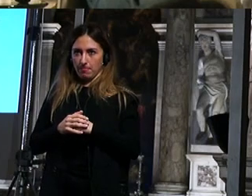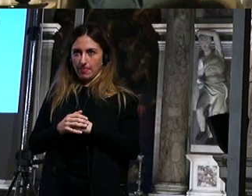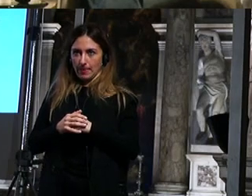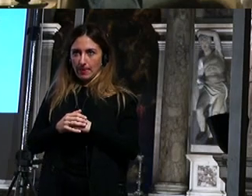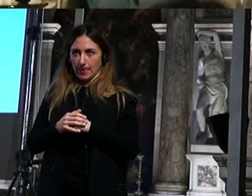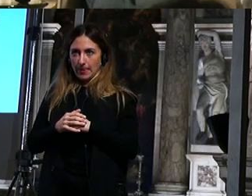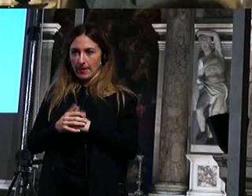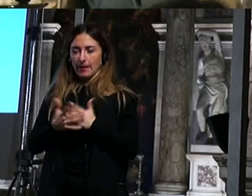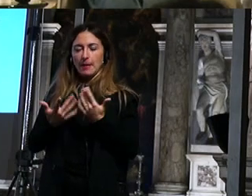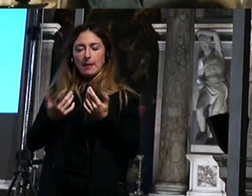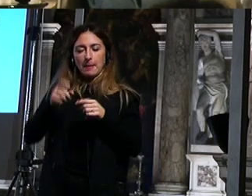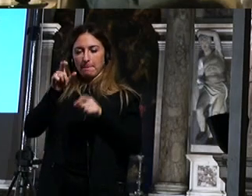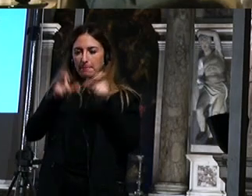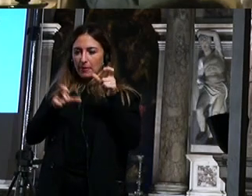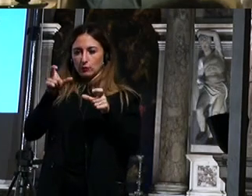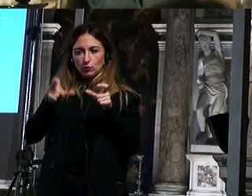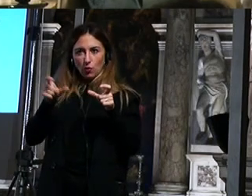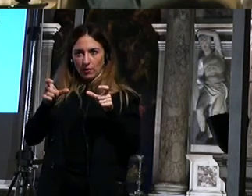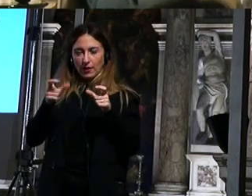stories.